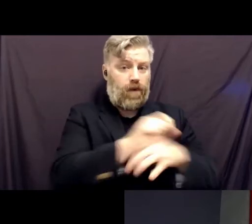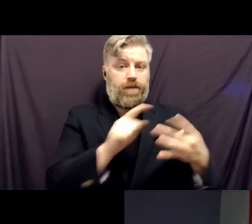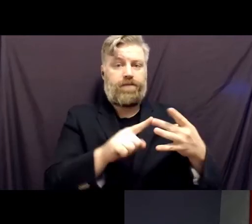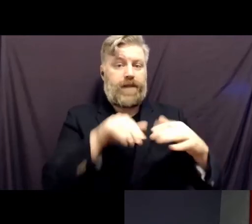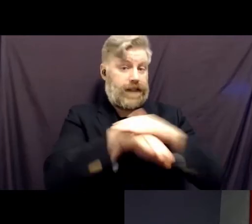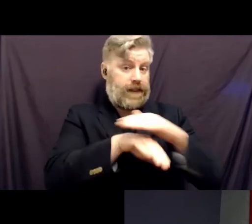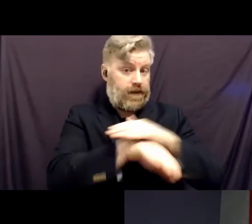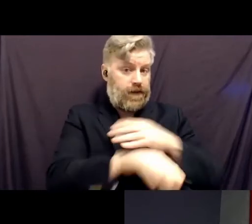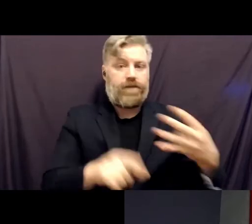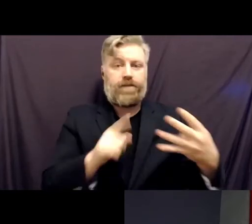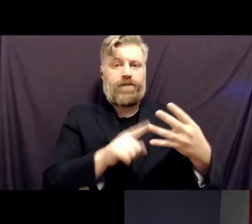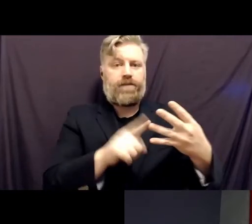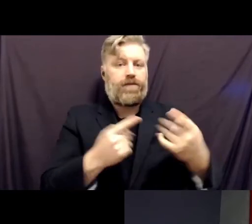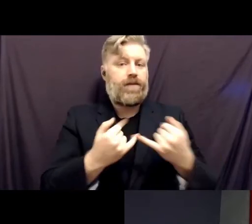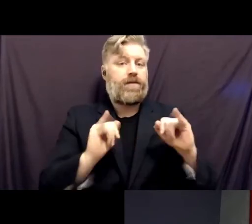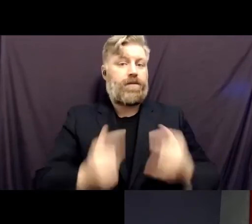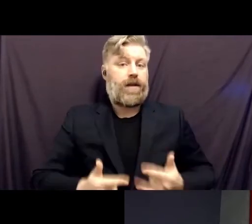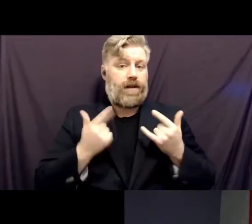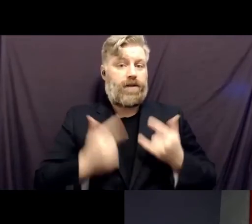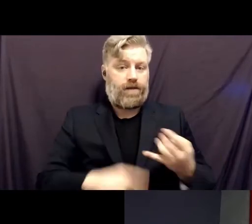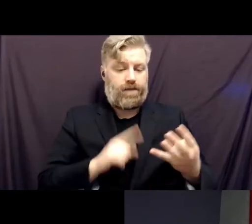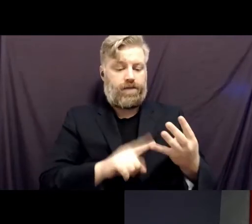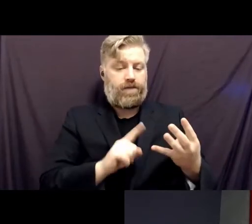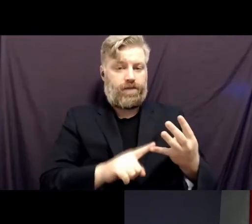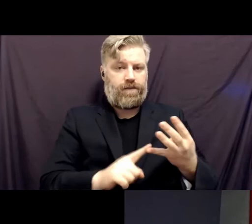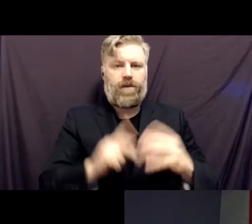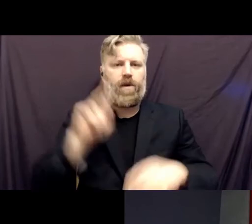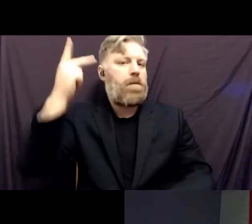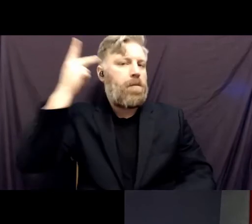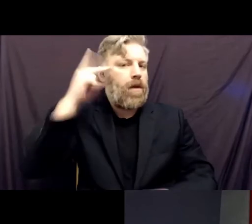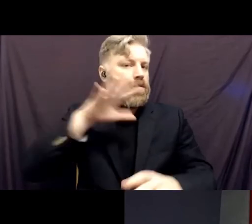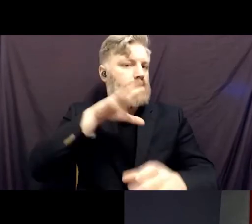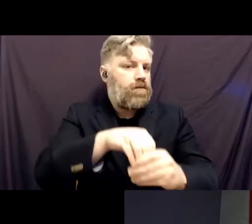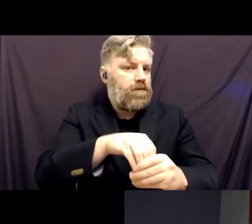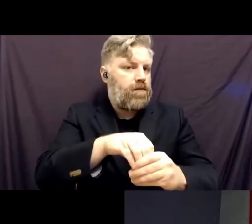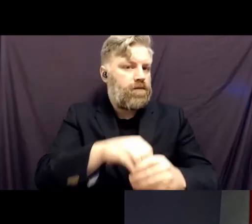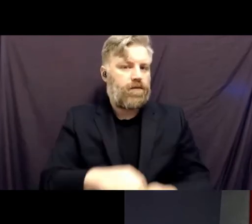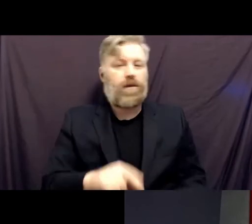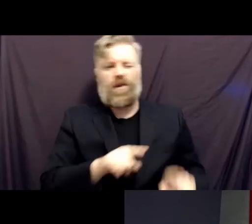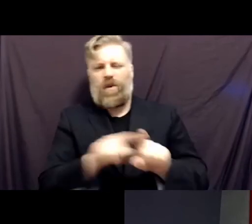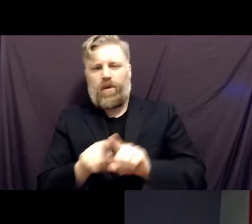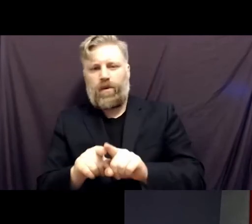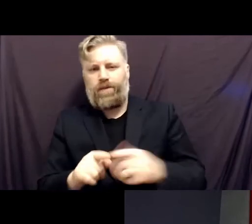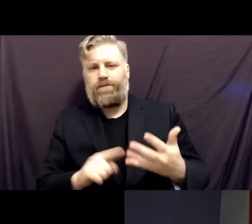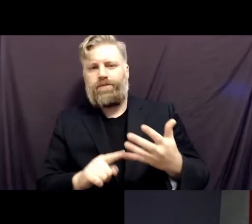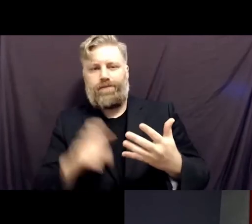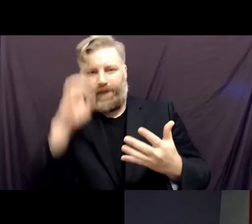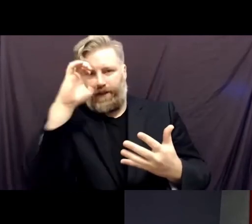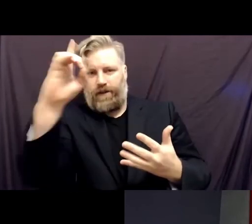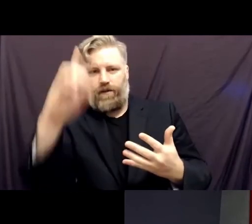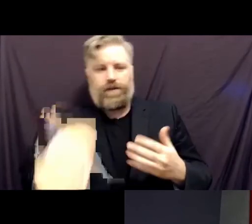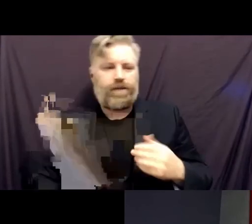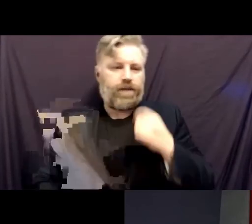accessibility, independent living and political participation, as well as education. And we believe